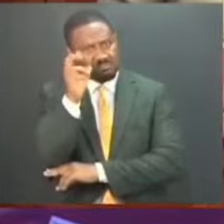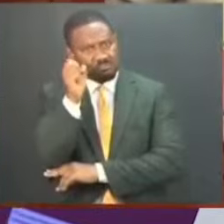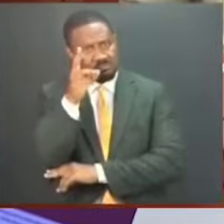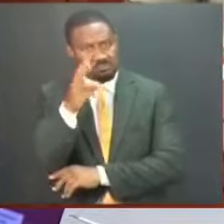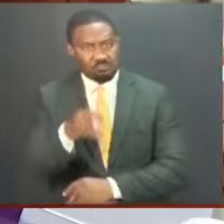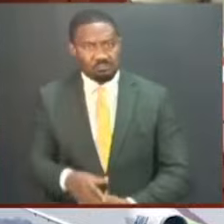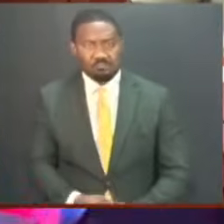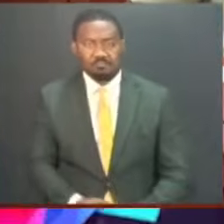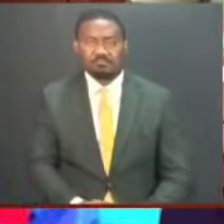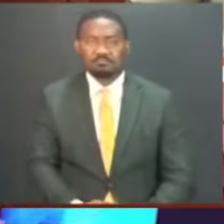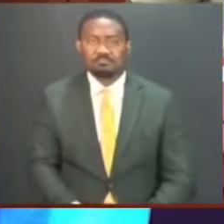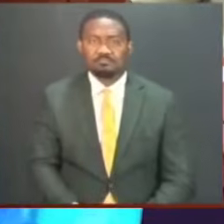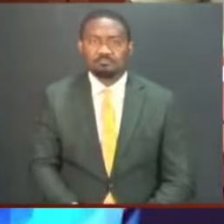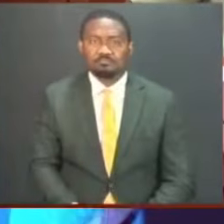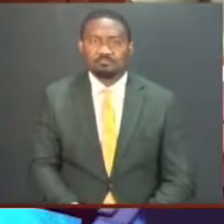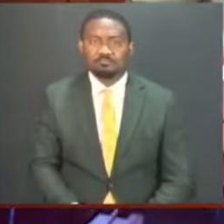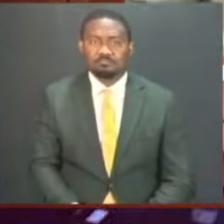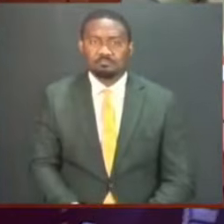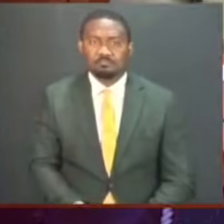should do.